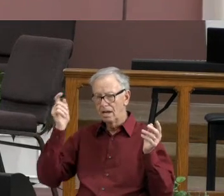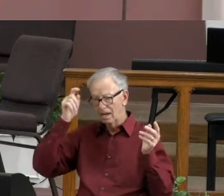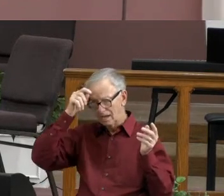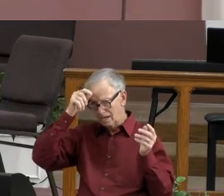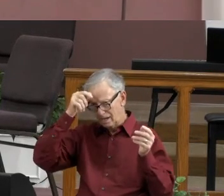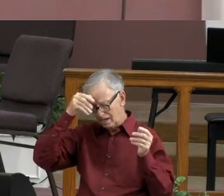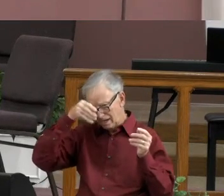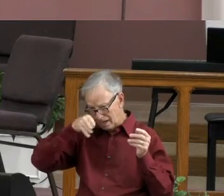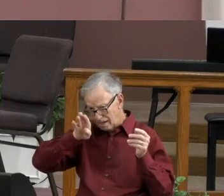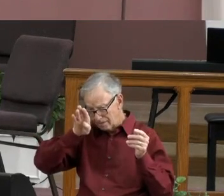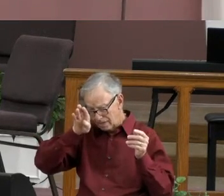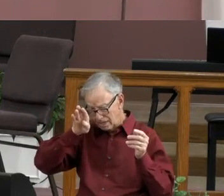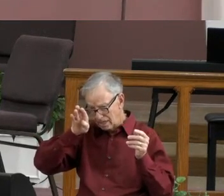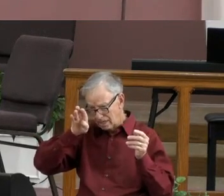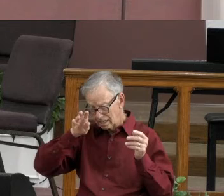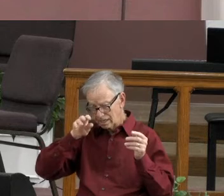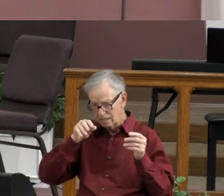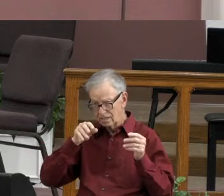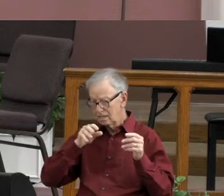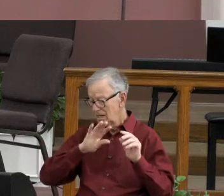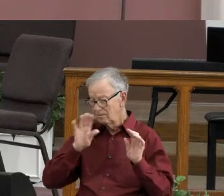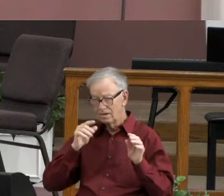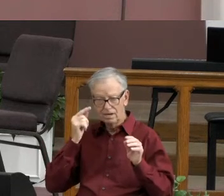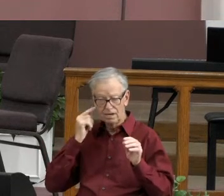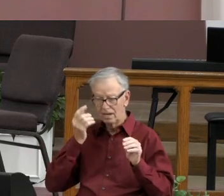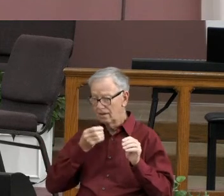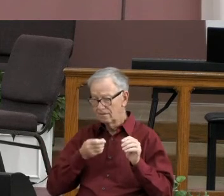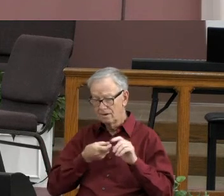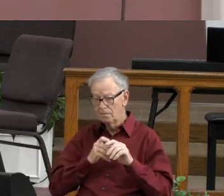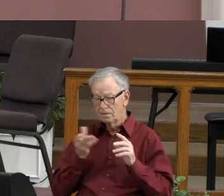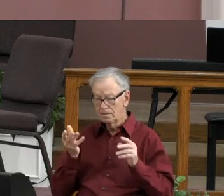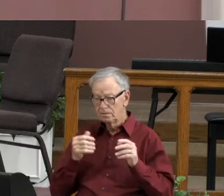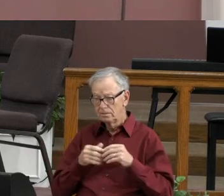never get to hear anything from them. That would be about the closest thing I could say.